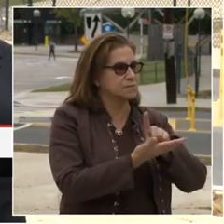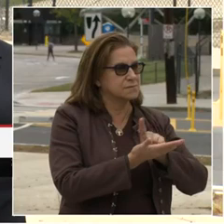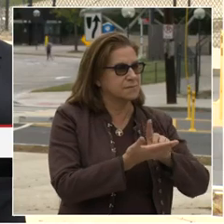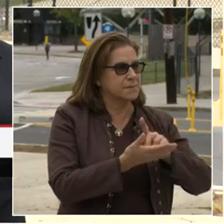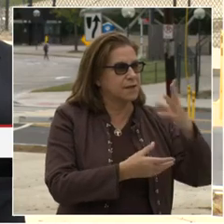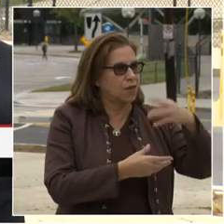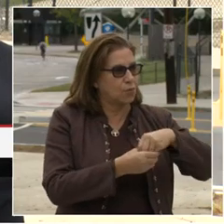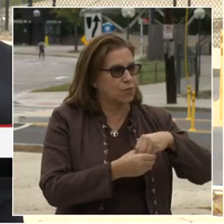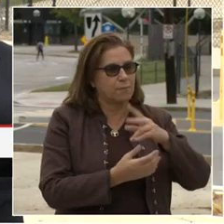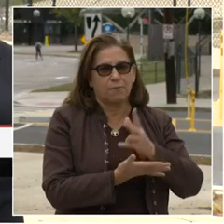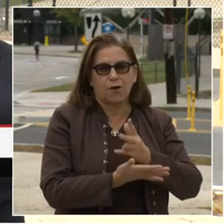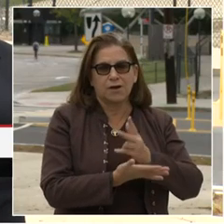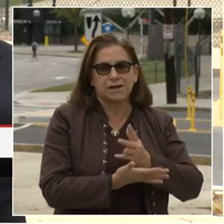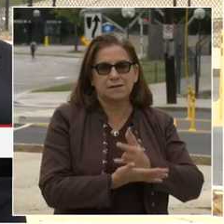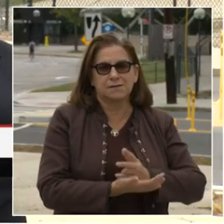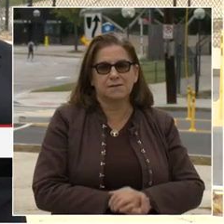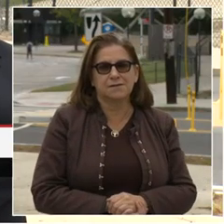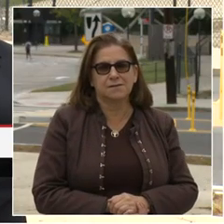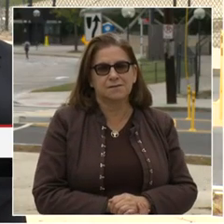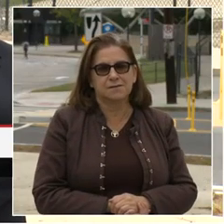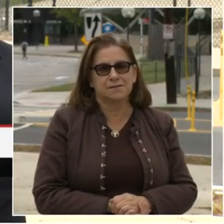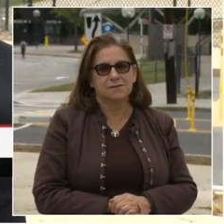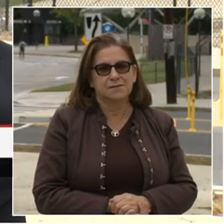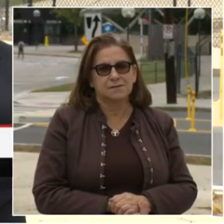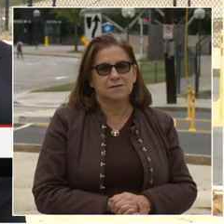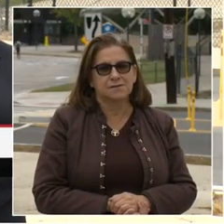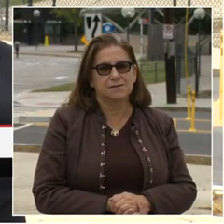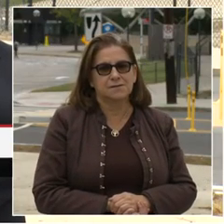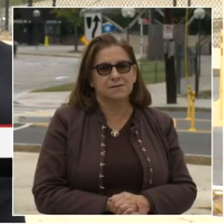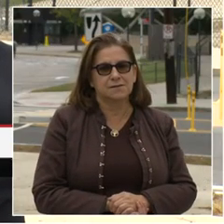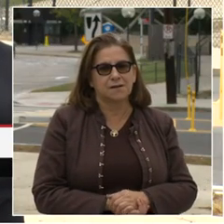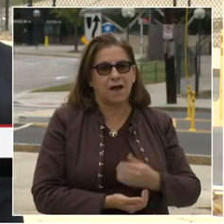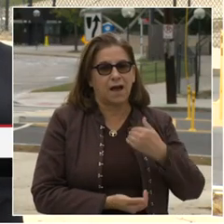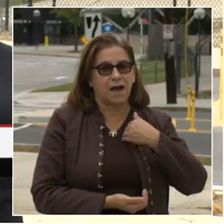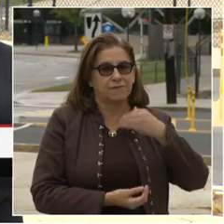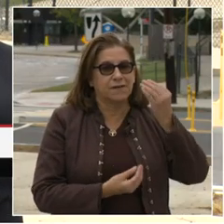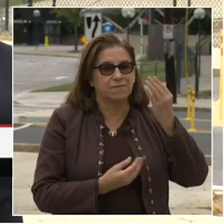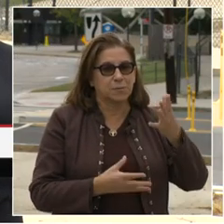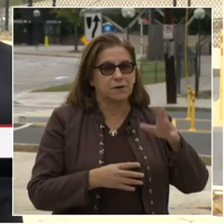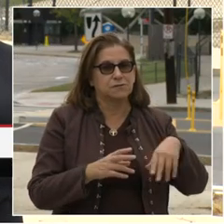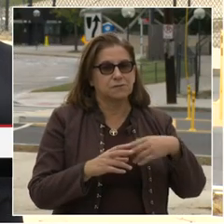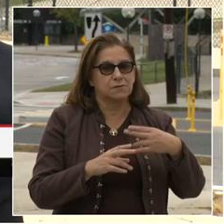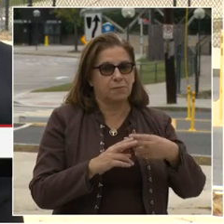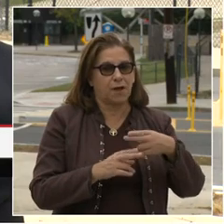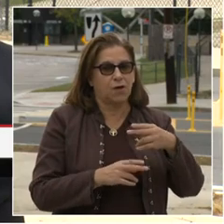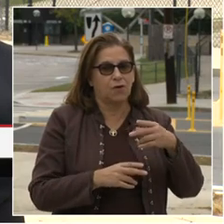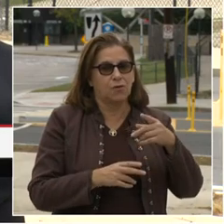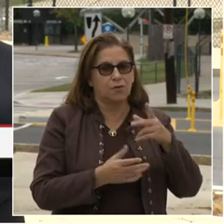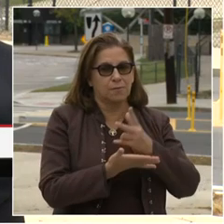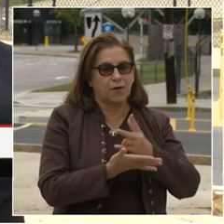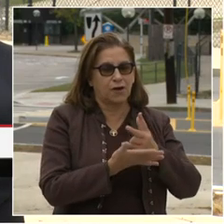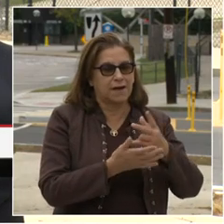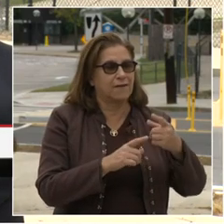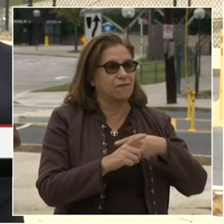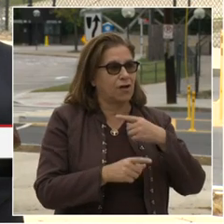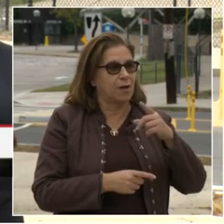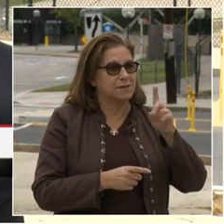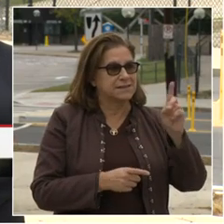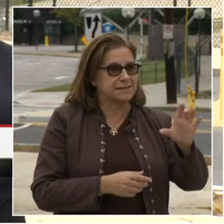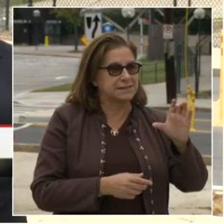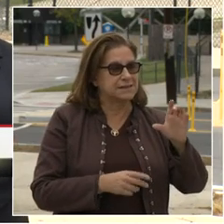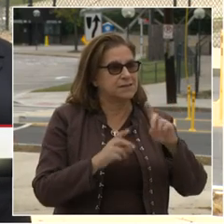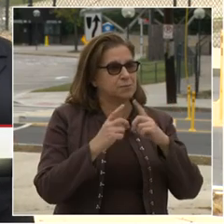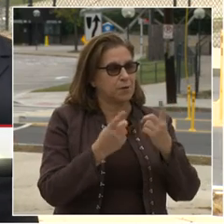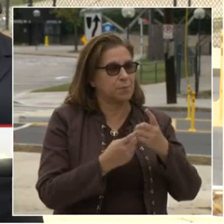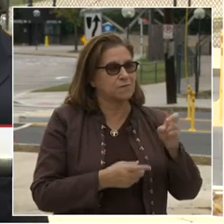DDOT about that project. Unfortunately, what was said that was going to happen on that project didn't occur. DDOT in the past was coming out